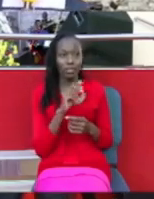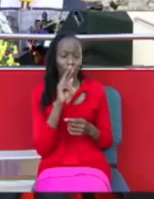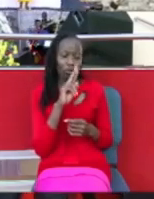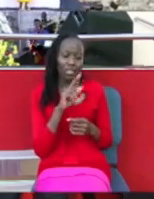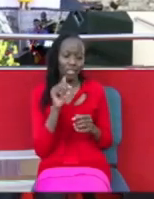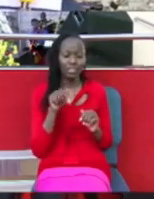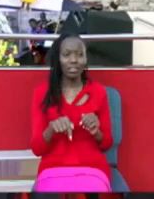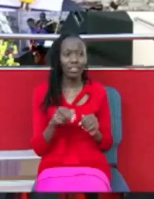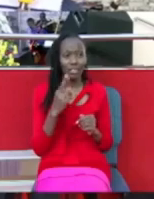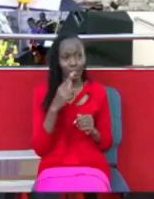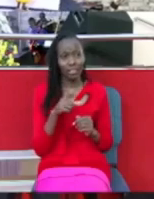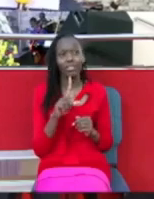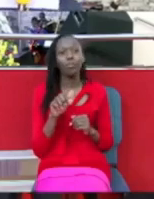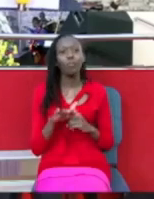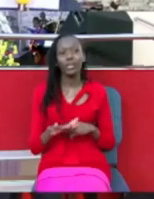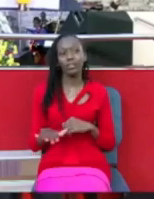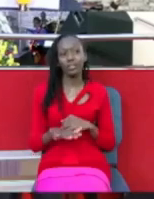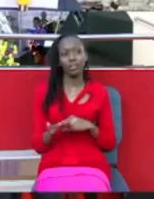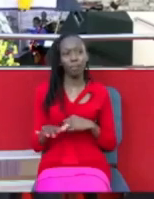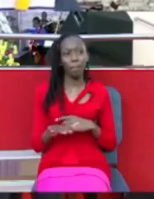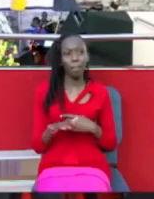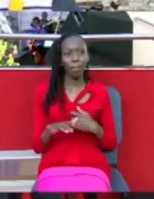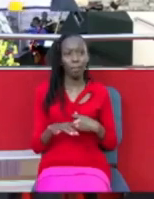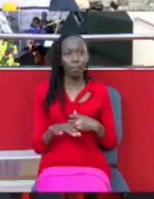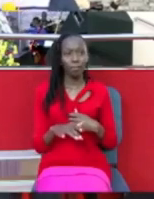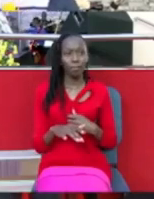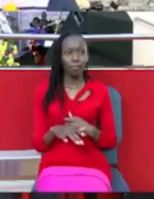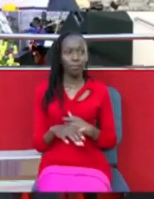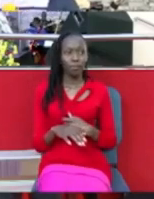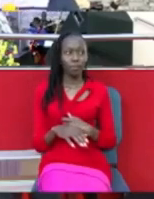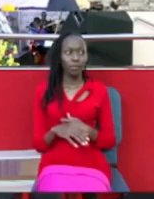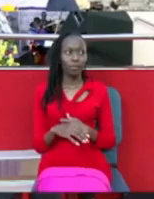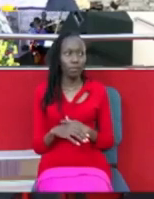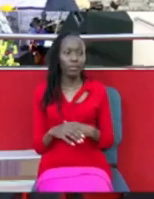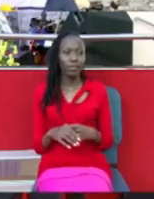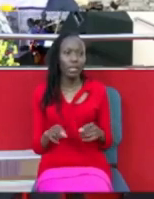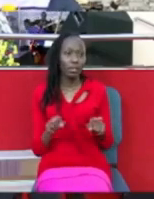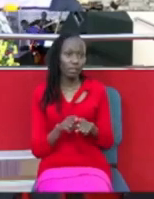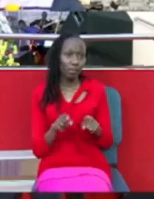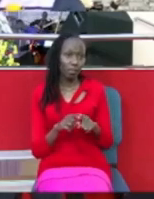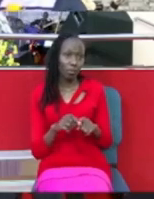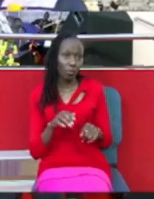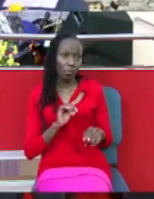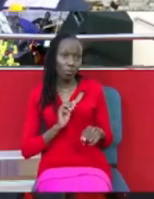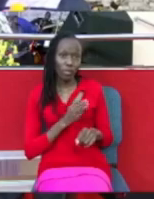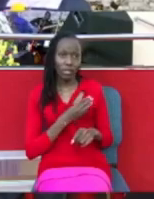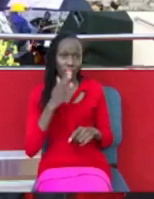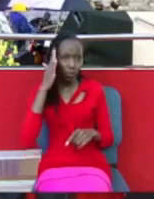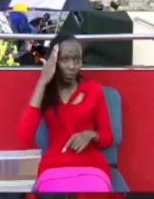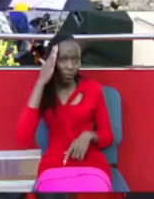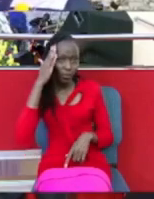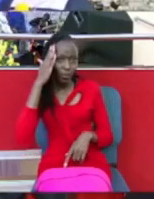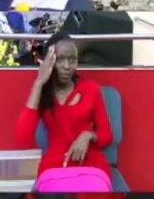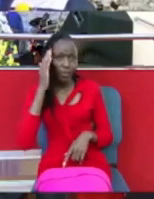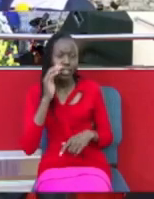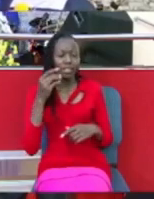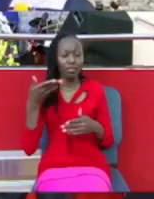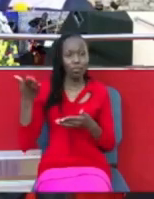place. As we are all aware, the last few Sundays we have been going